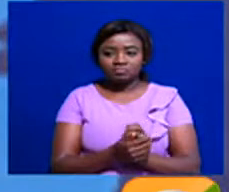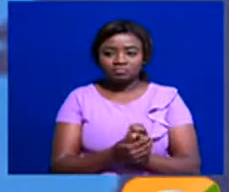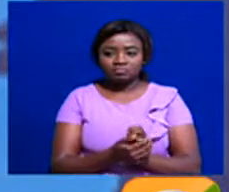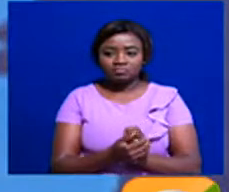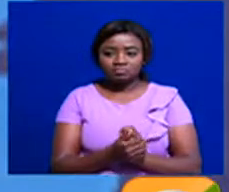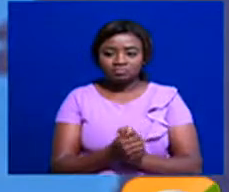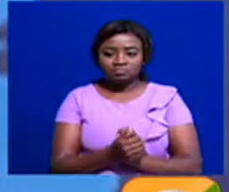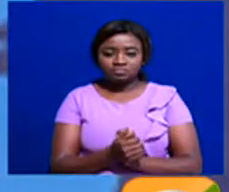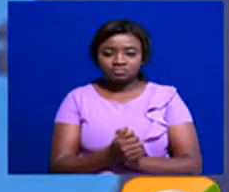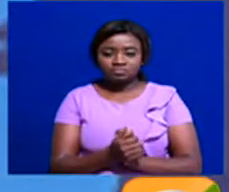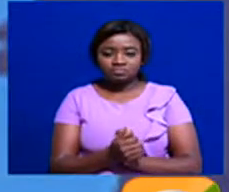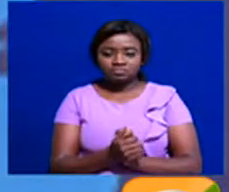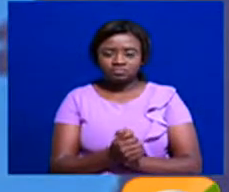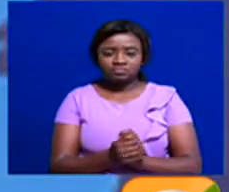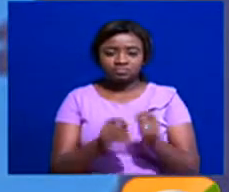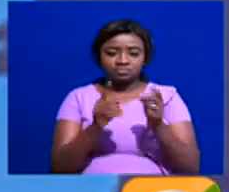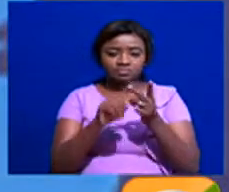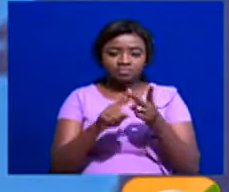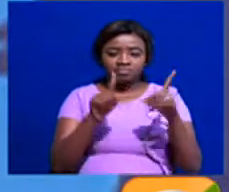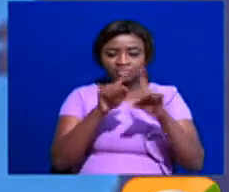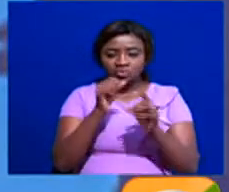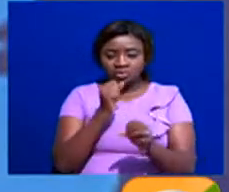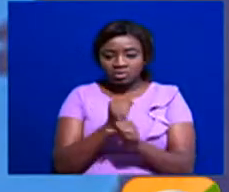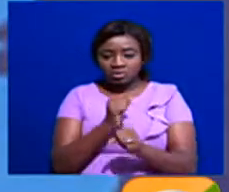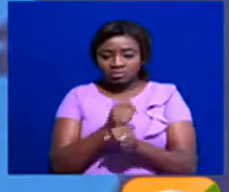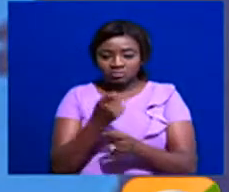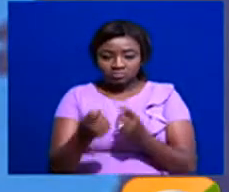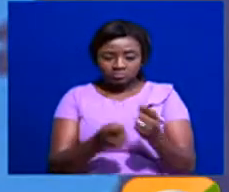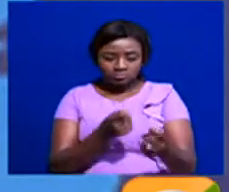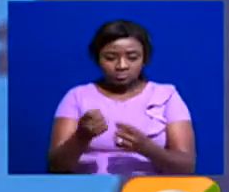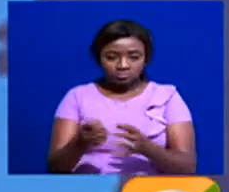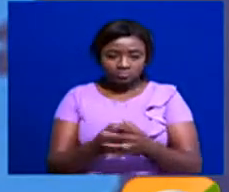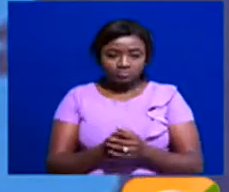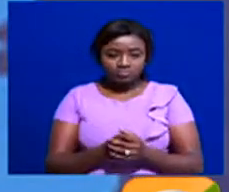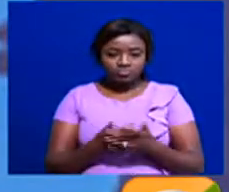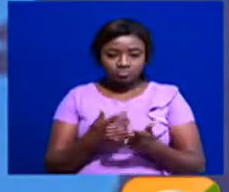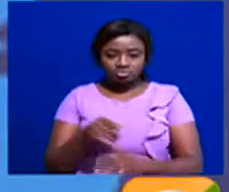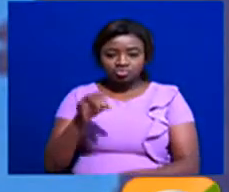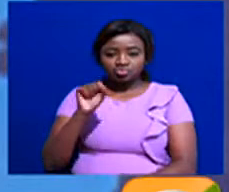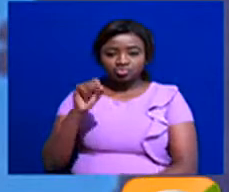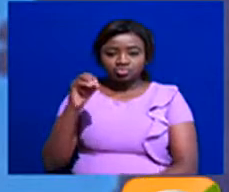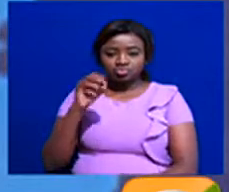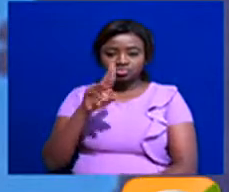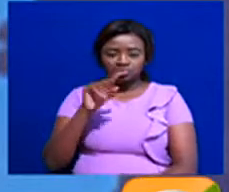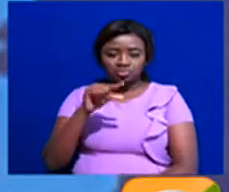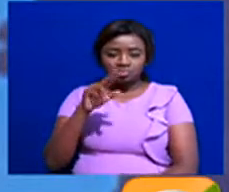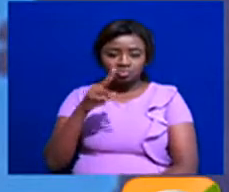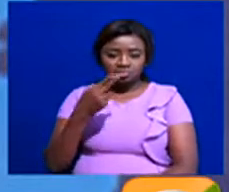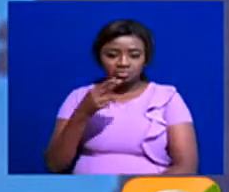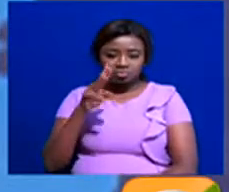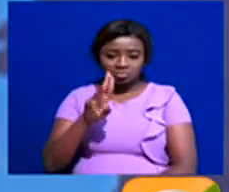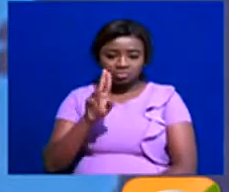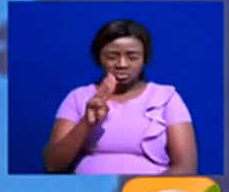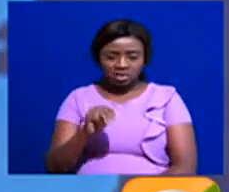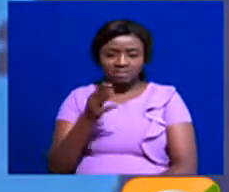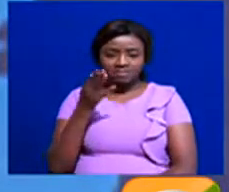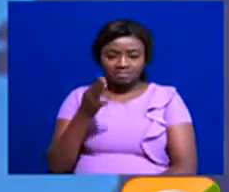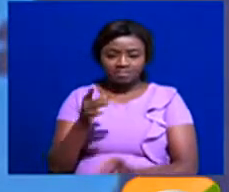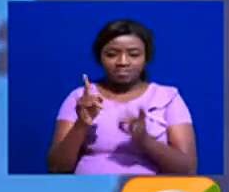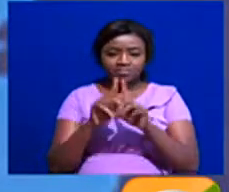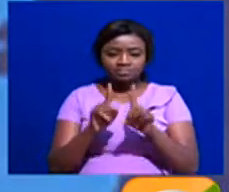shortages in terms of rainfall, including the low-lying areas of Nyatike. Yeah. So sorghum is right there. We are also